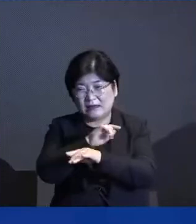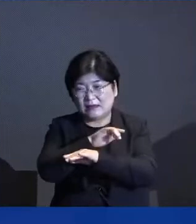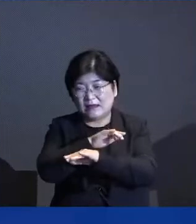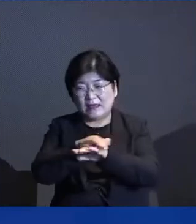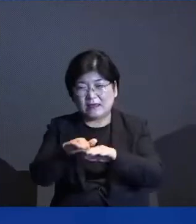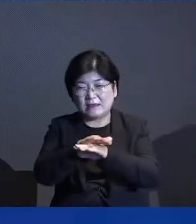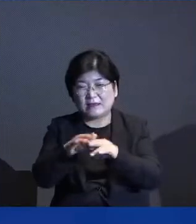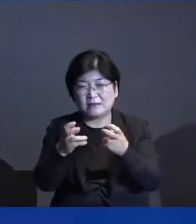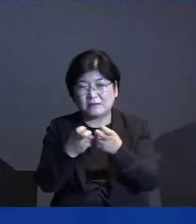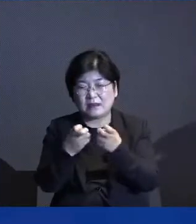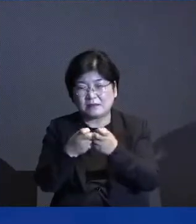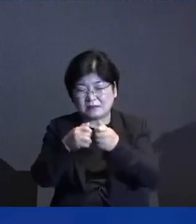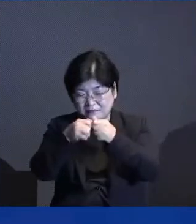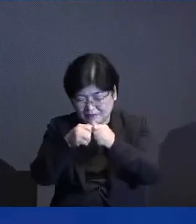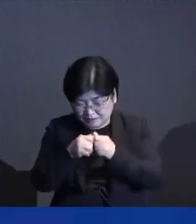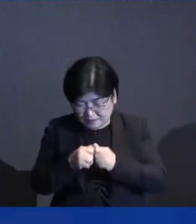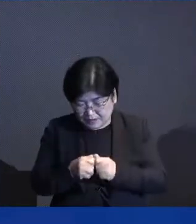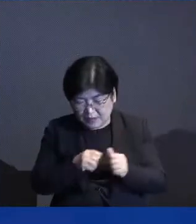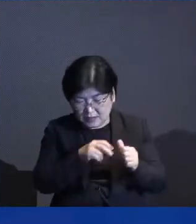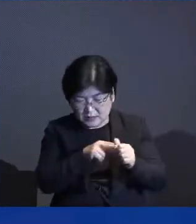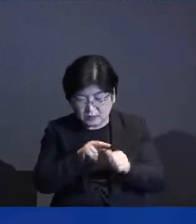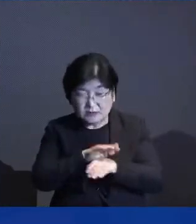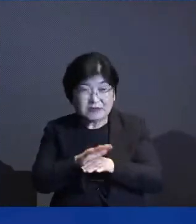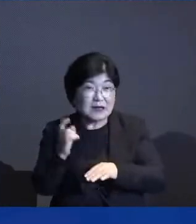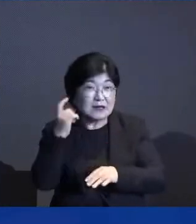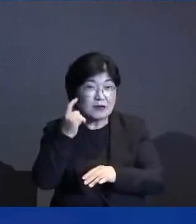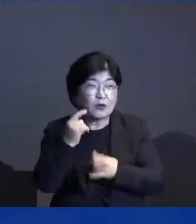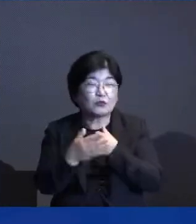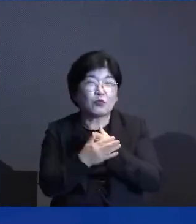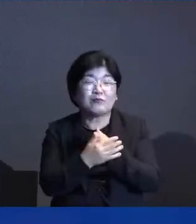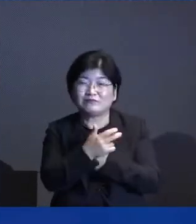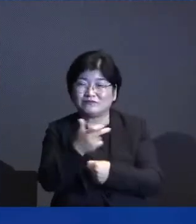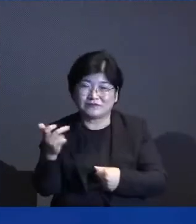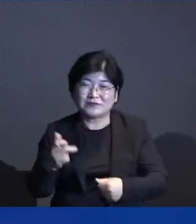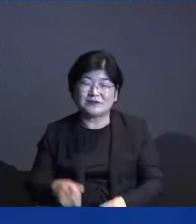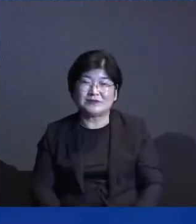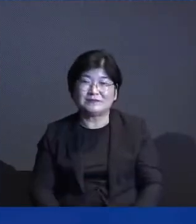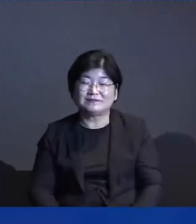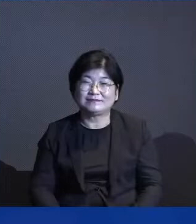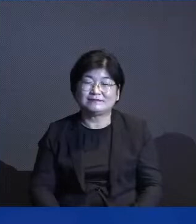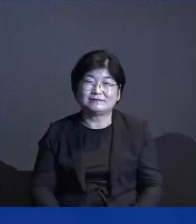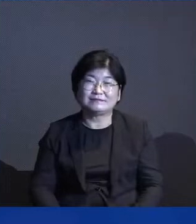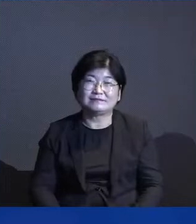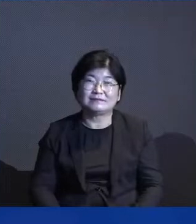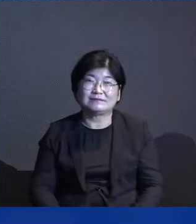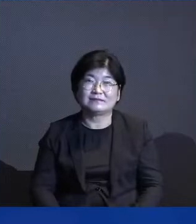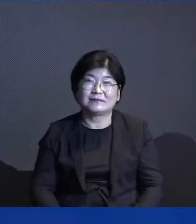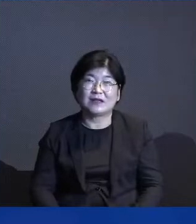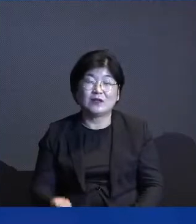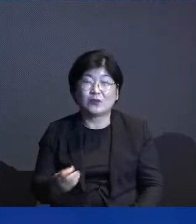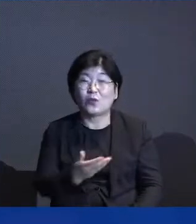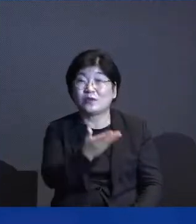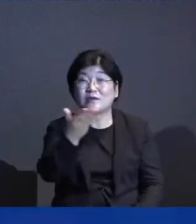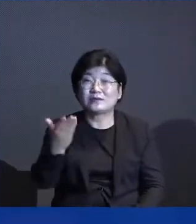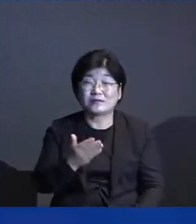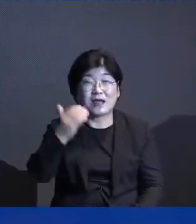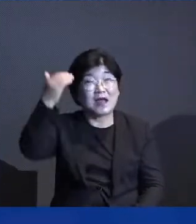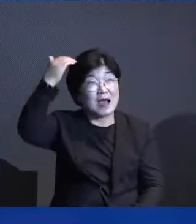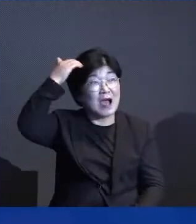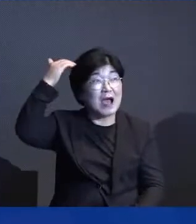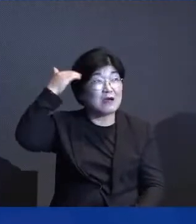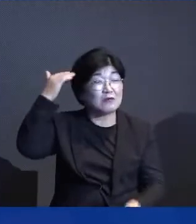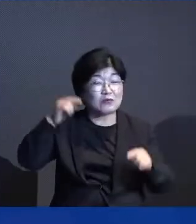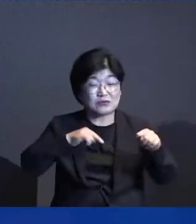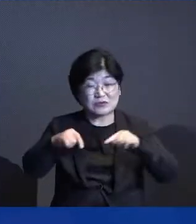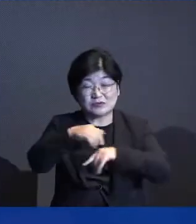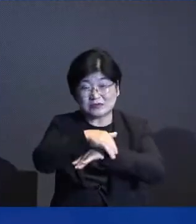responses. It was very helpful. I'm sure the audience actually learned a lot as well. So we could take some